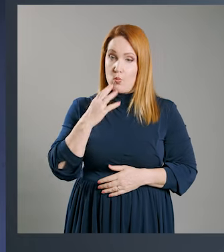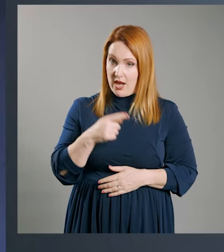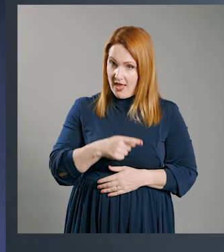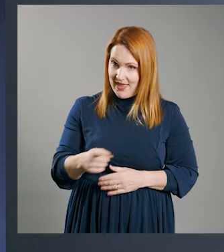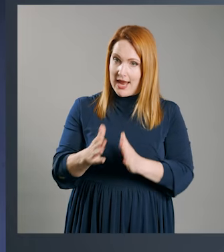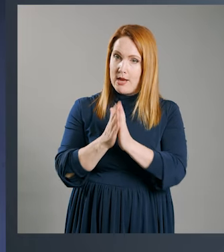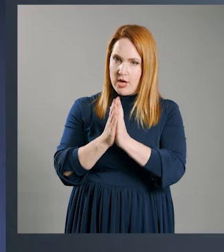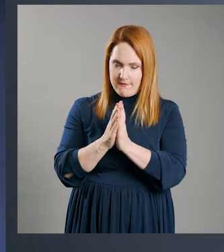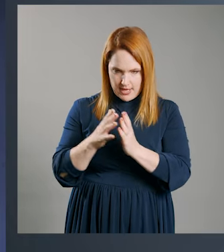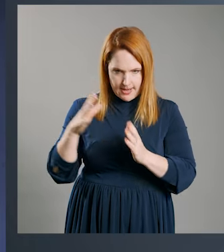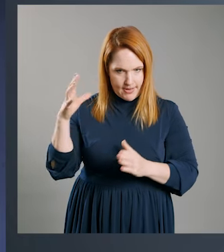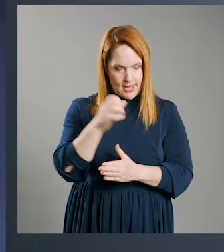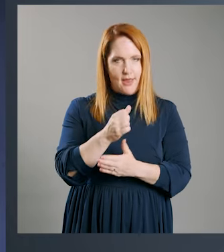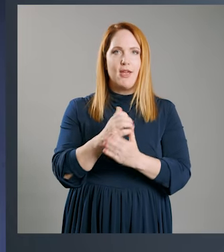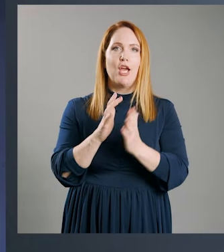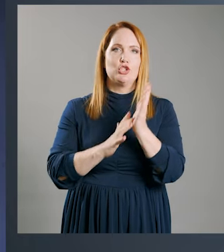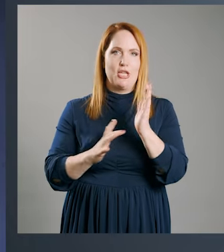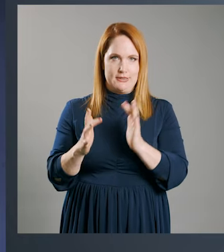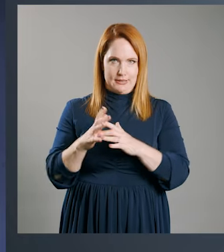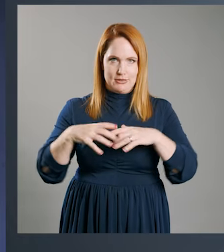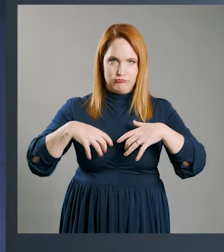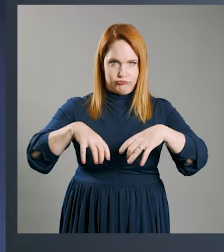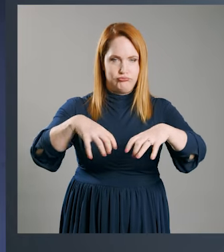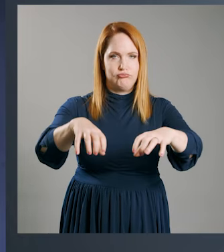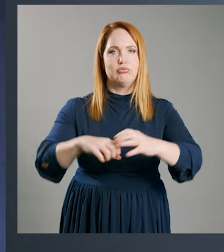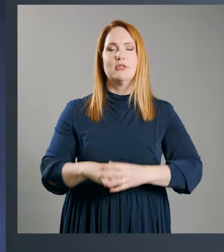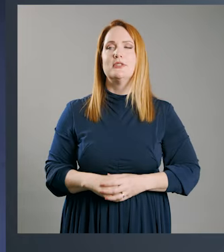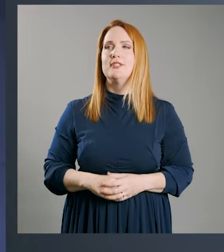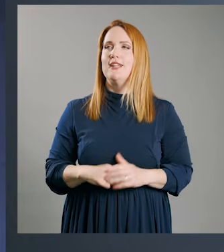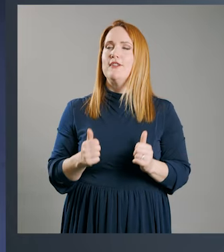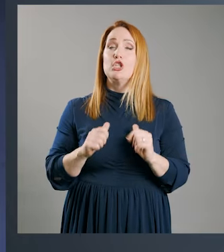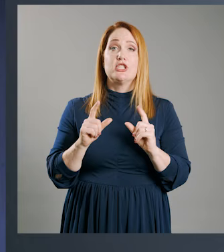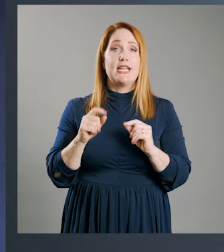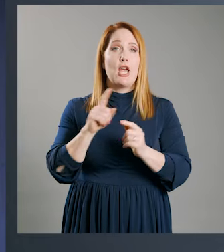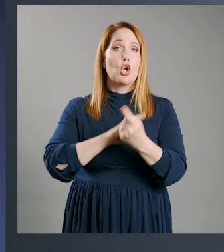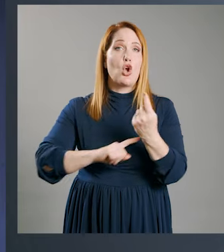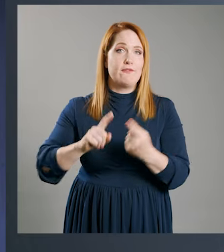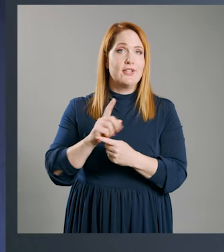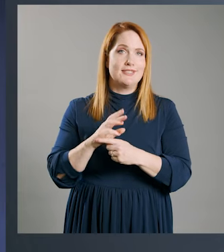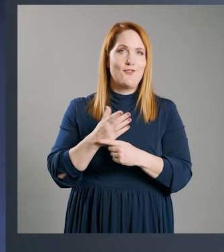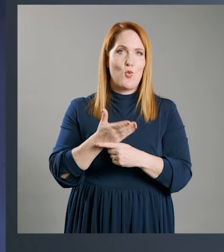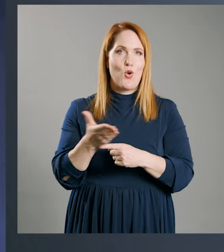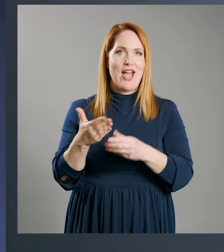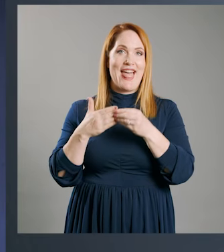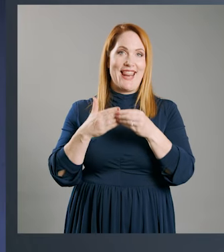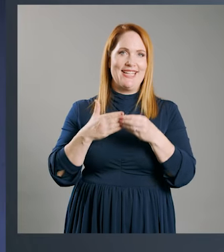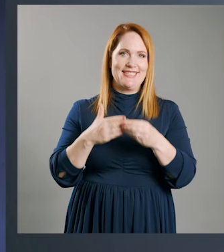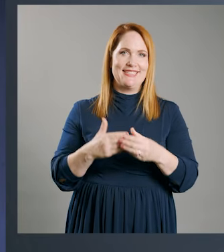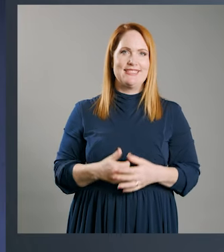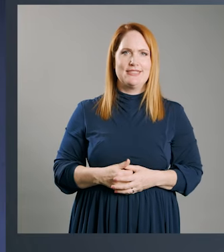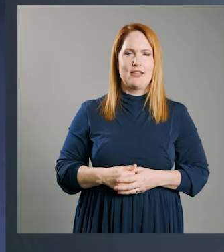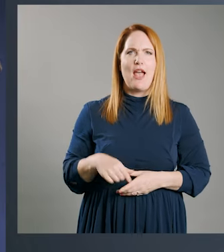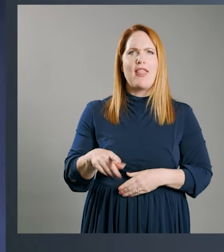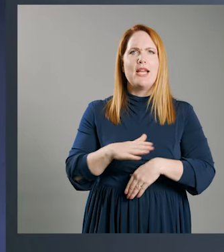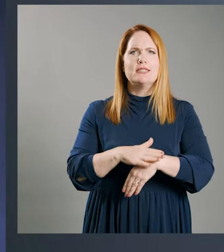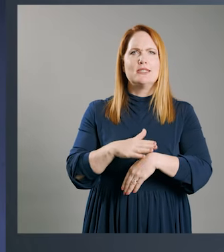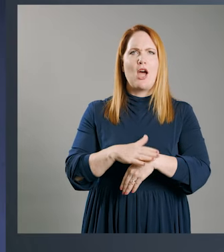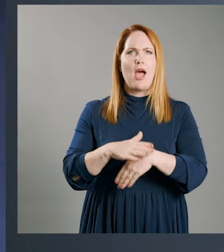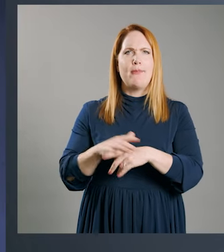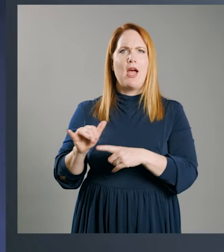But when they pray, they believe and Jesus moves. So we did a conference for leaders, and I had